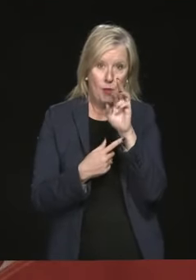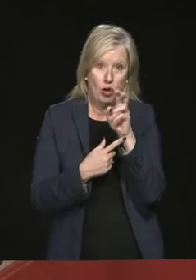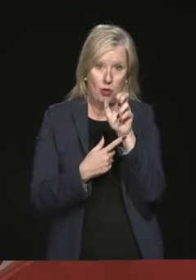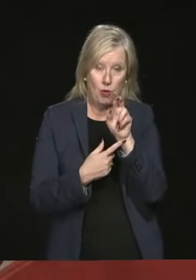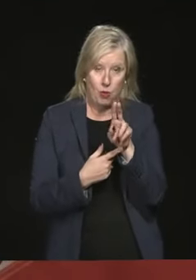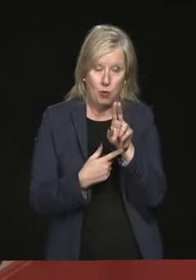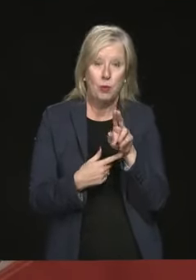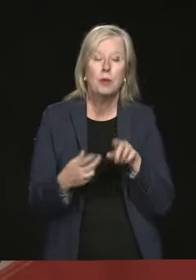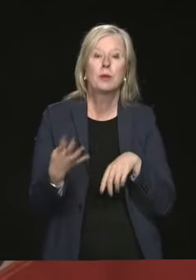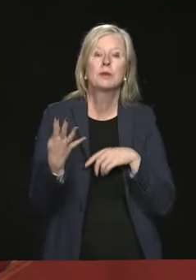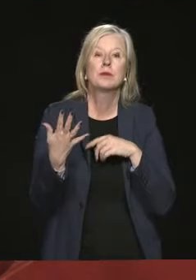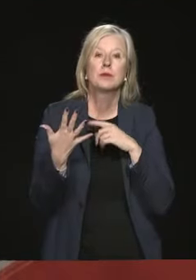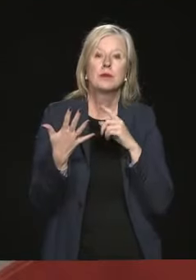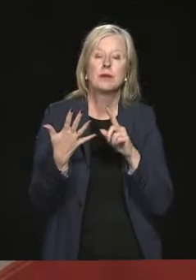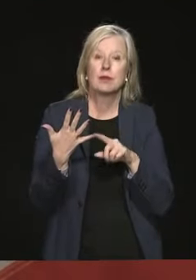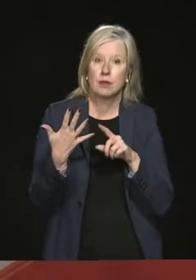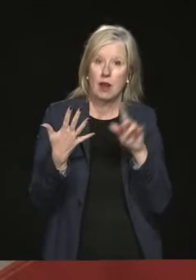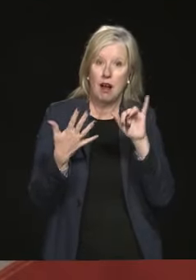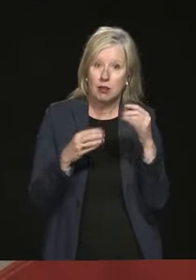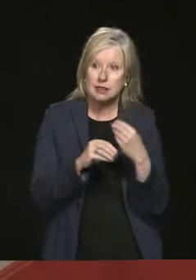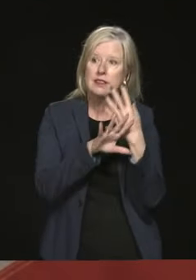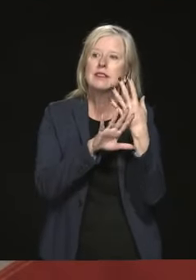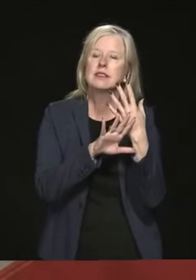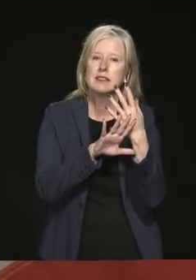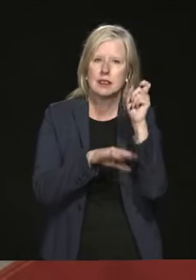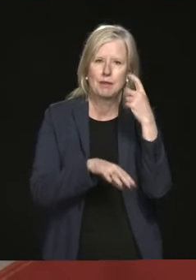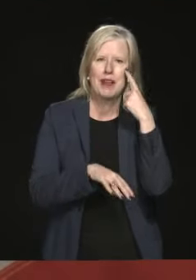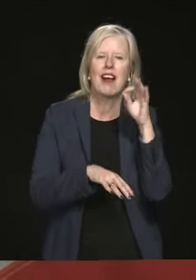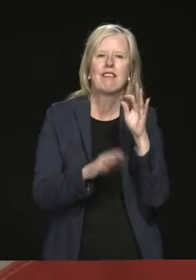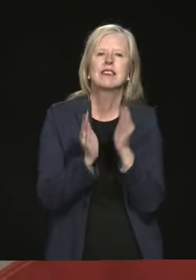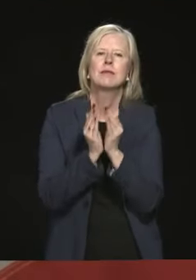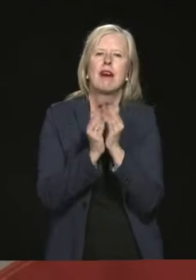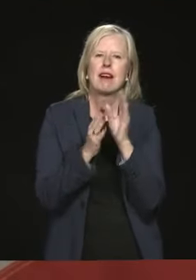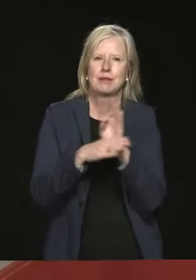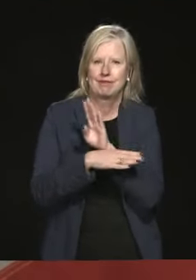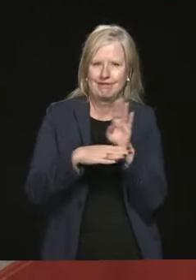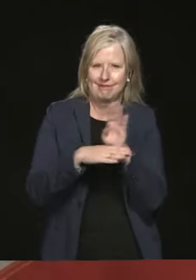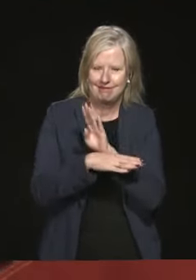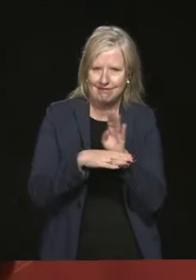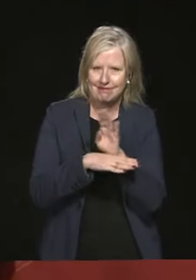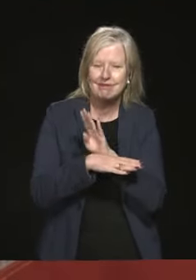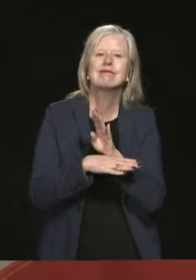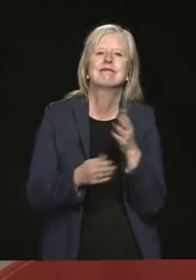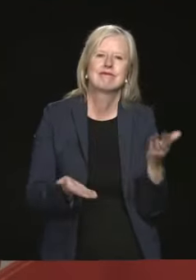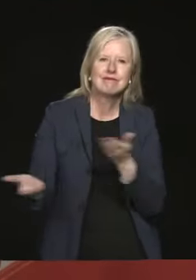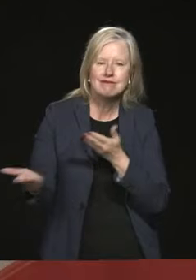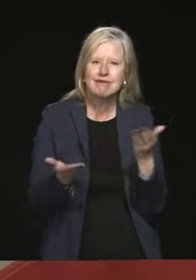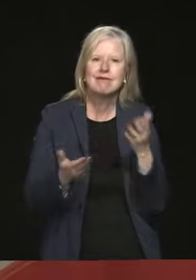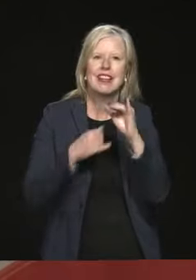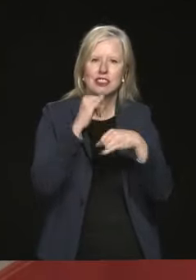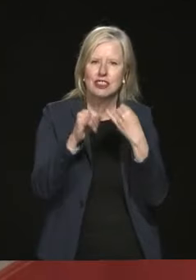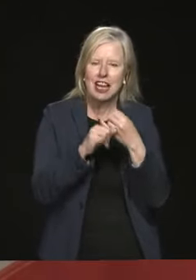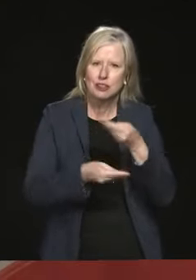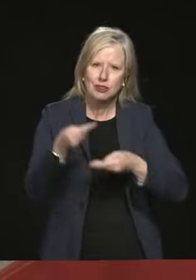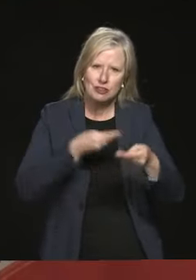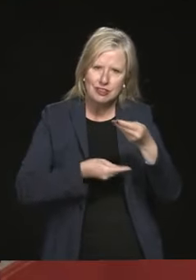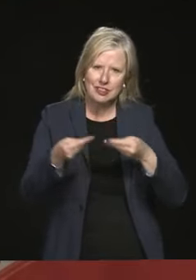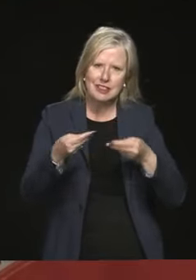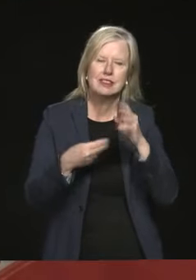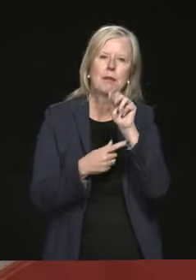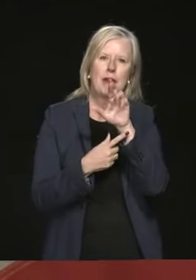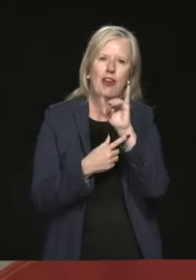also by video link, the Minister of Small Business, Export Promotion and International Trade, Mary Ng, et le Président